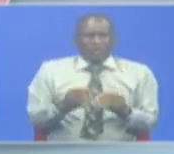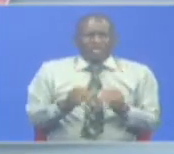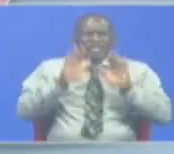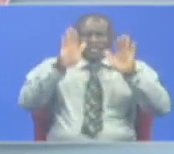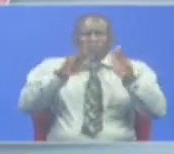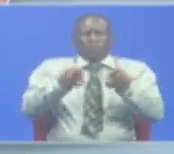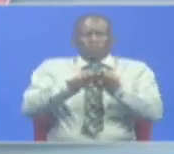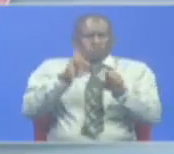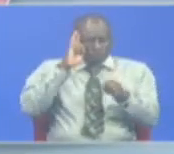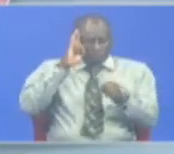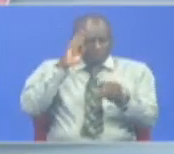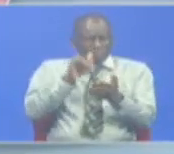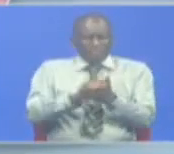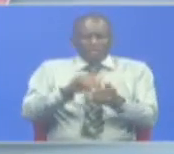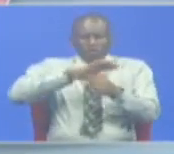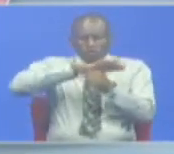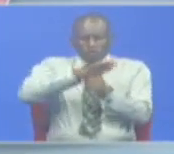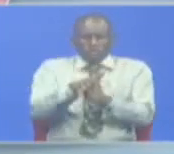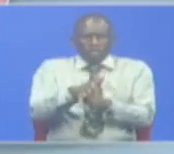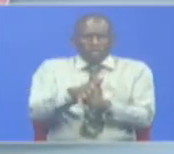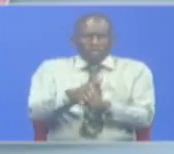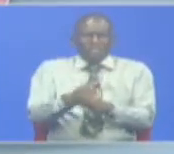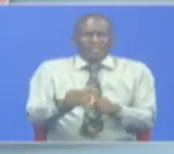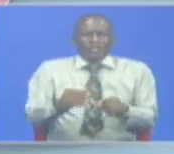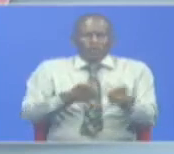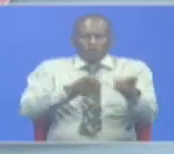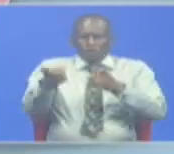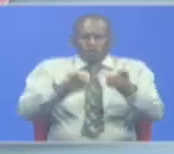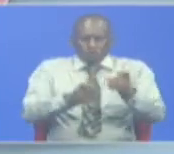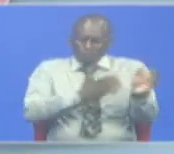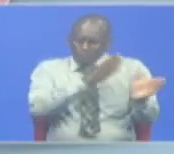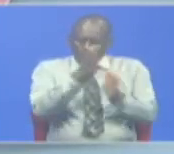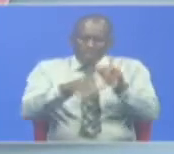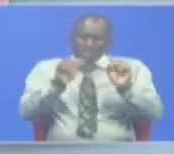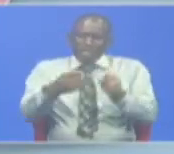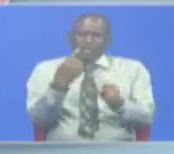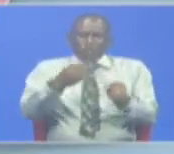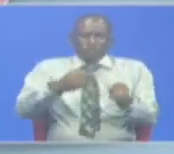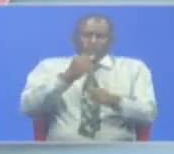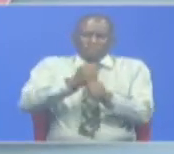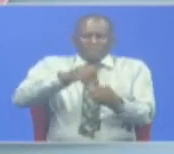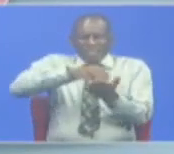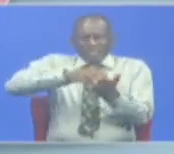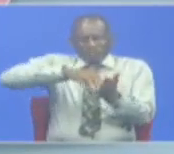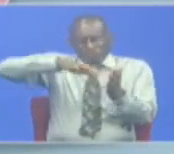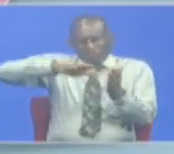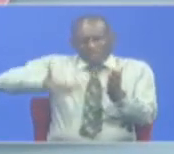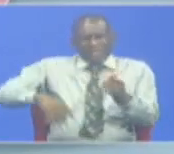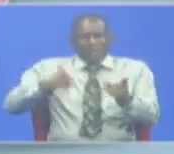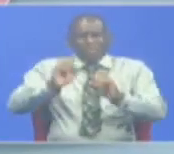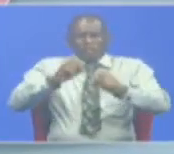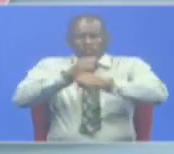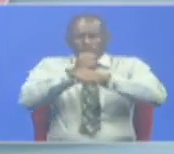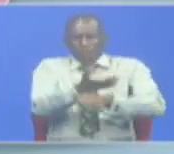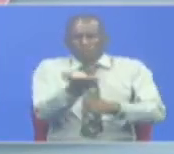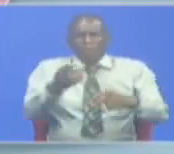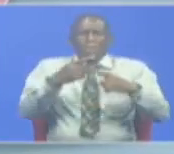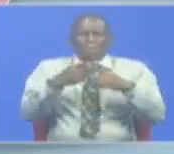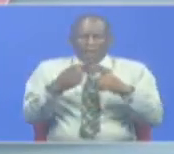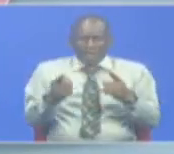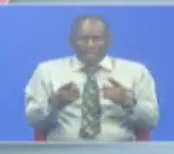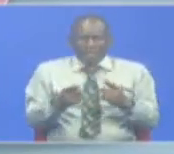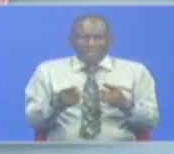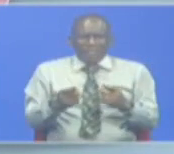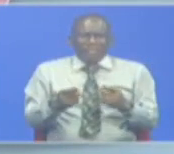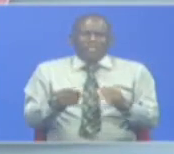remember, Zainab, that COVID-19 epidemic control measures may only delay cases, not necessarily prevent them. However, flattening